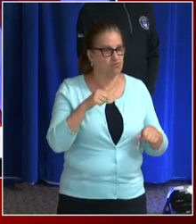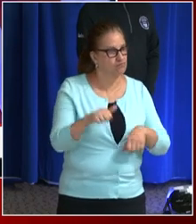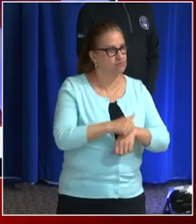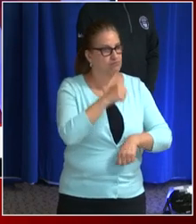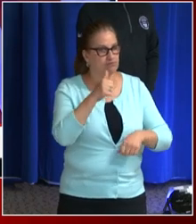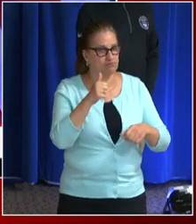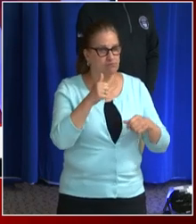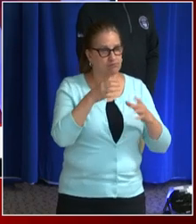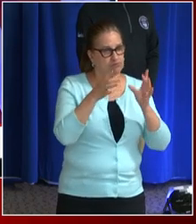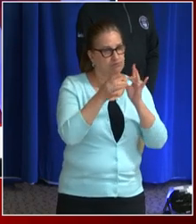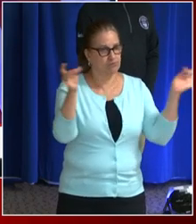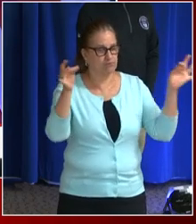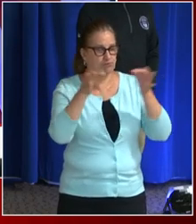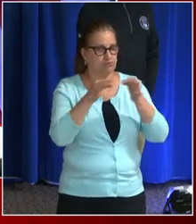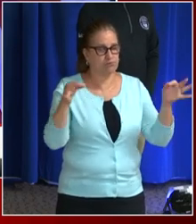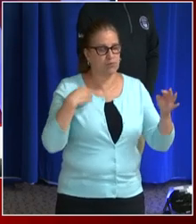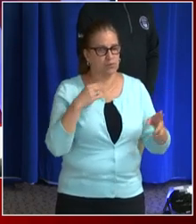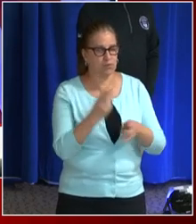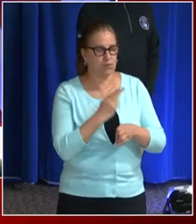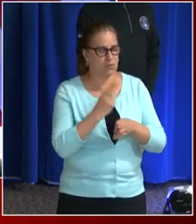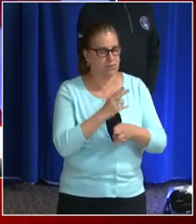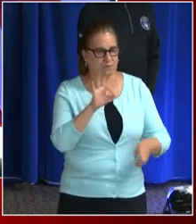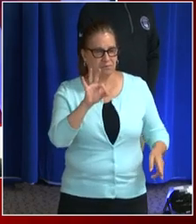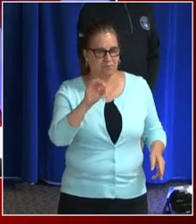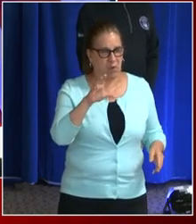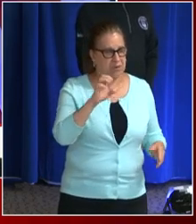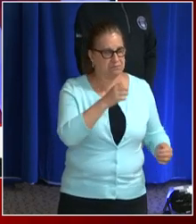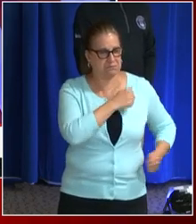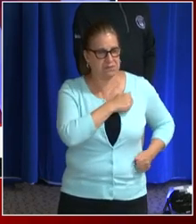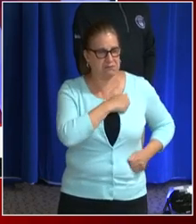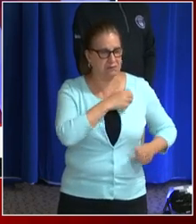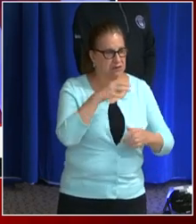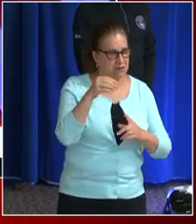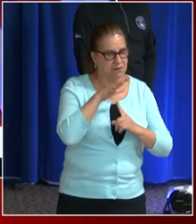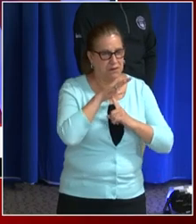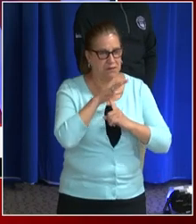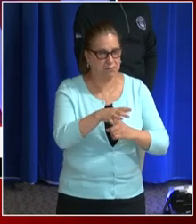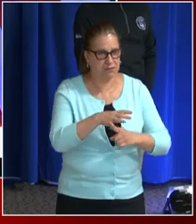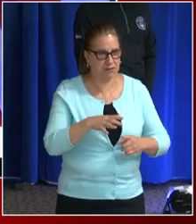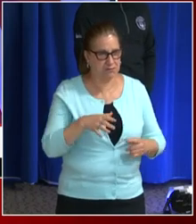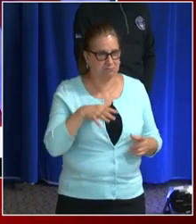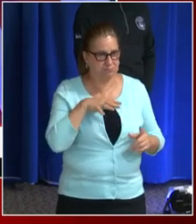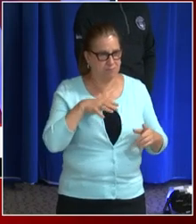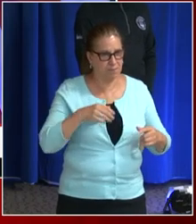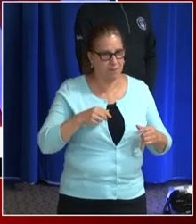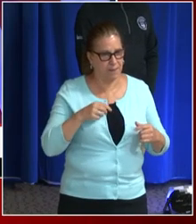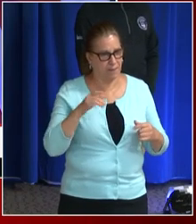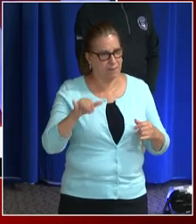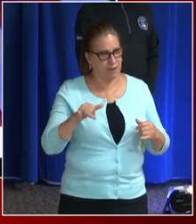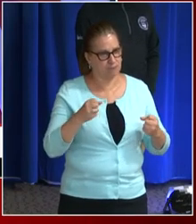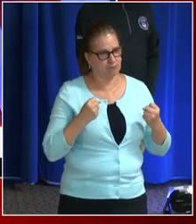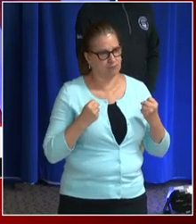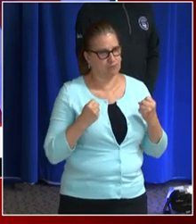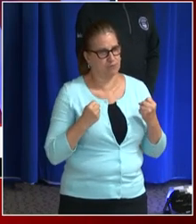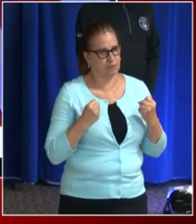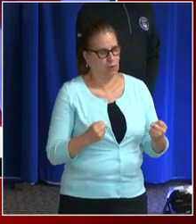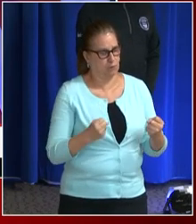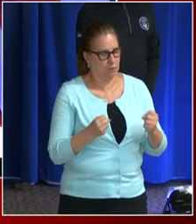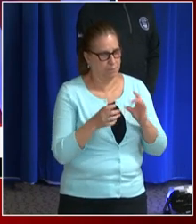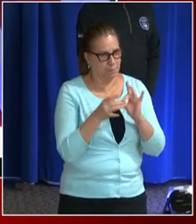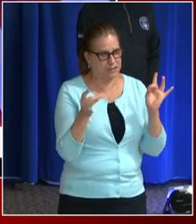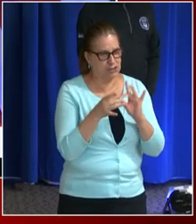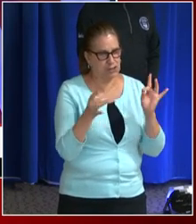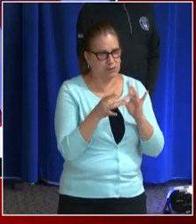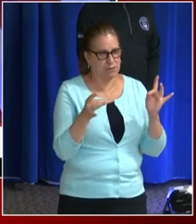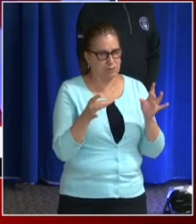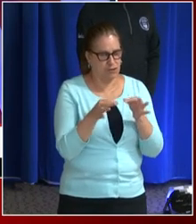crowds, do you fear that strong arm message is going to inflame rather than calm the